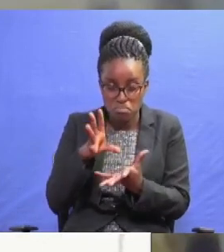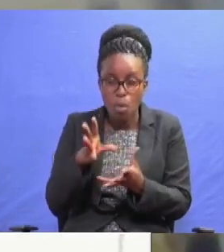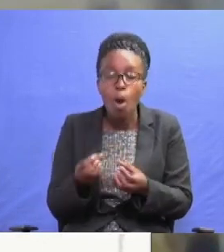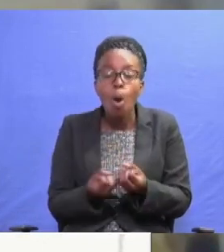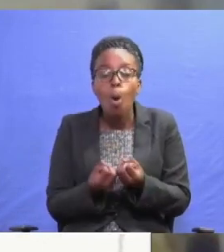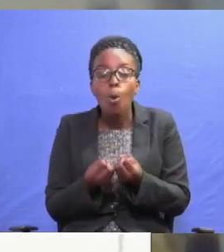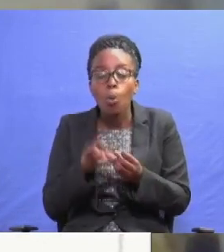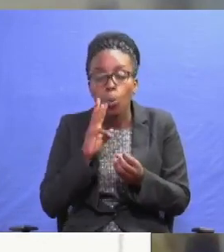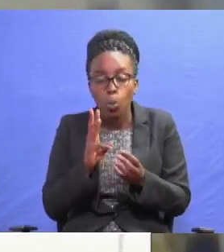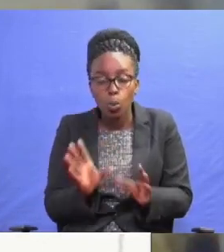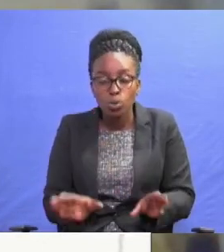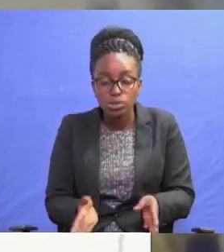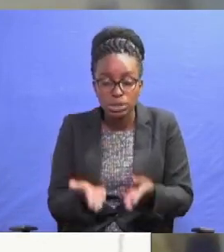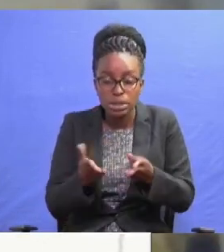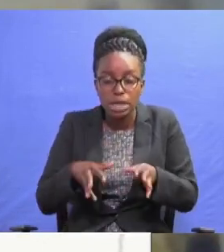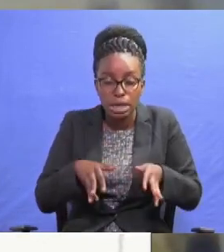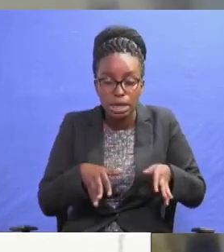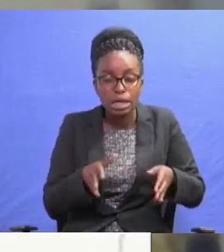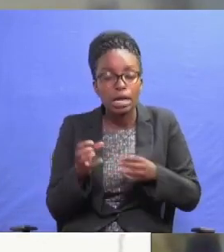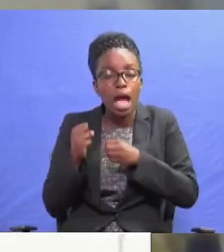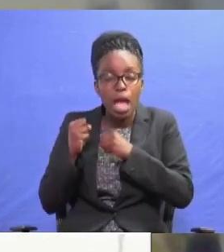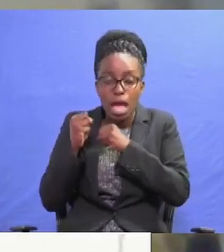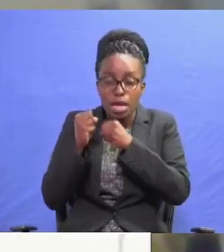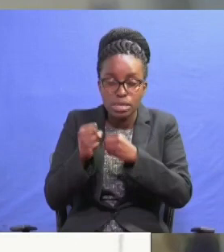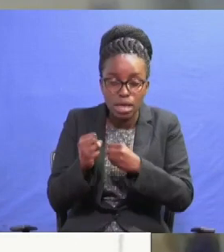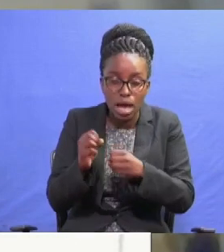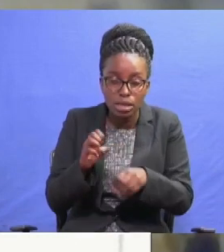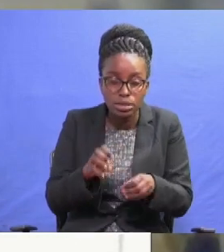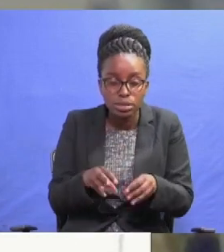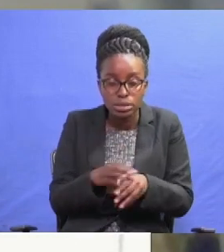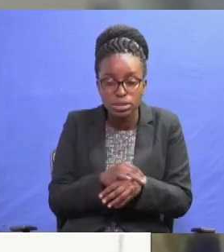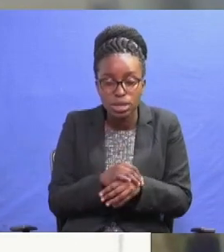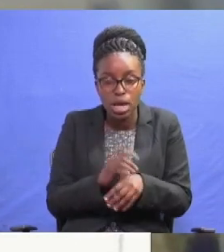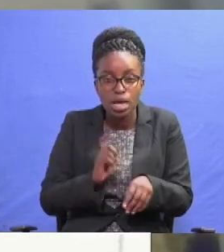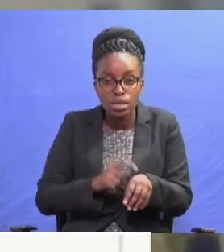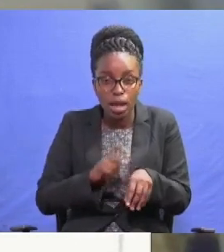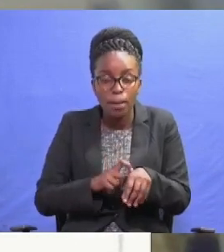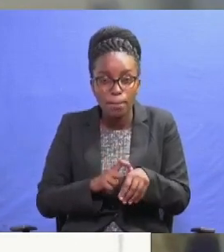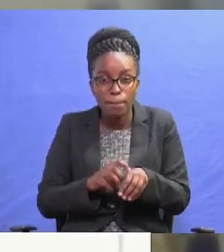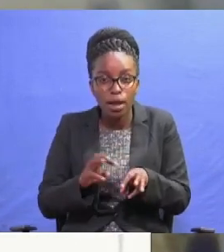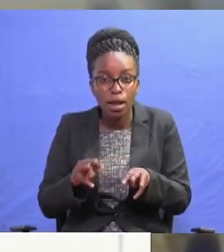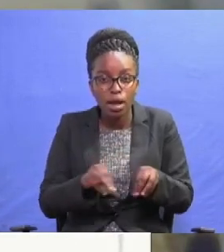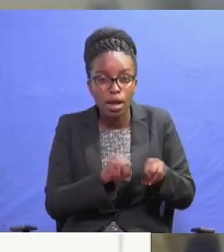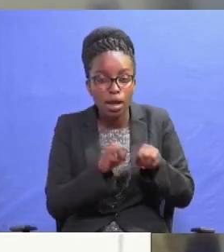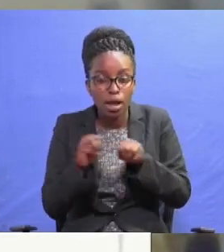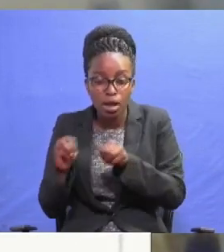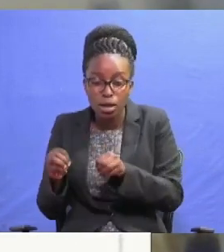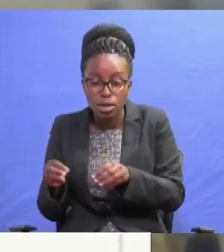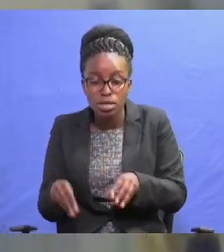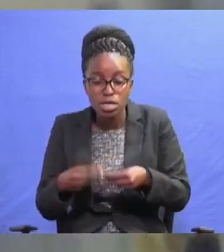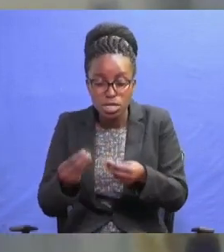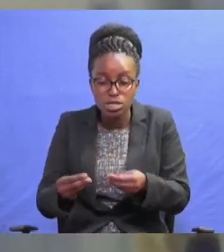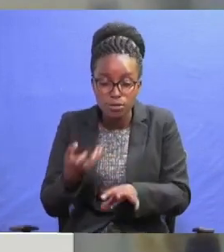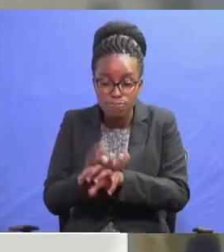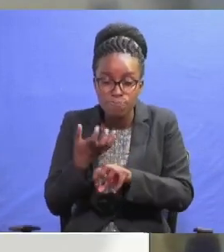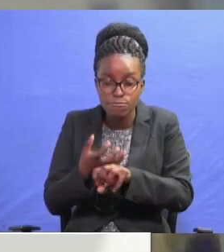flows. That's an extended quantity of silt or rock materials